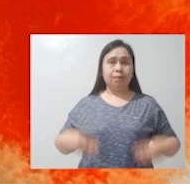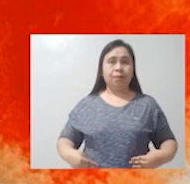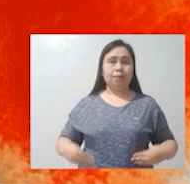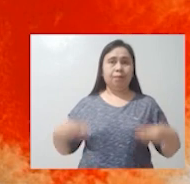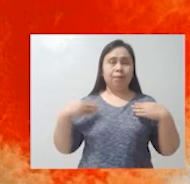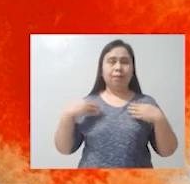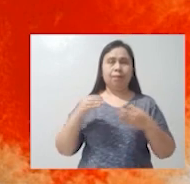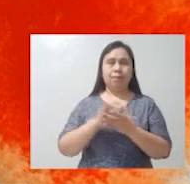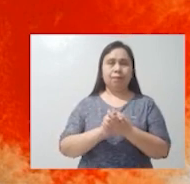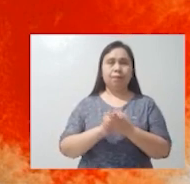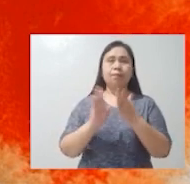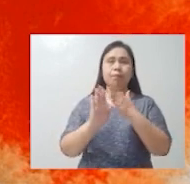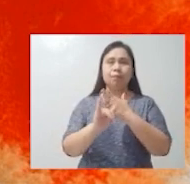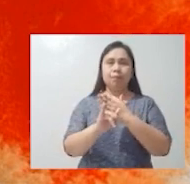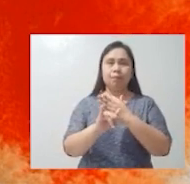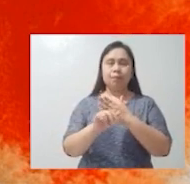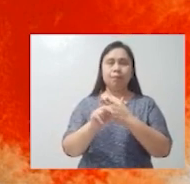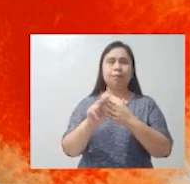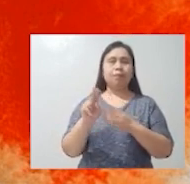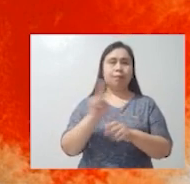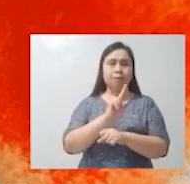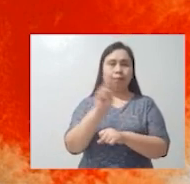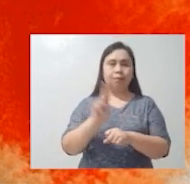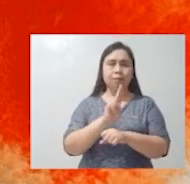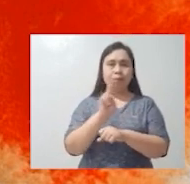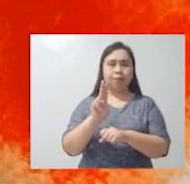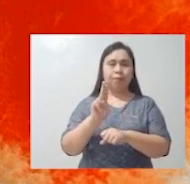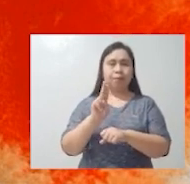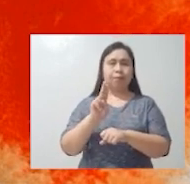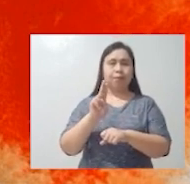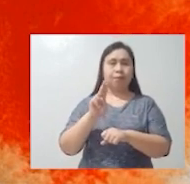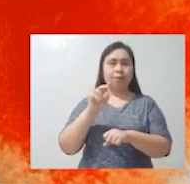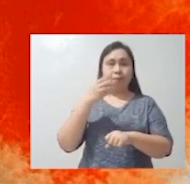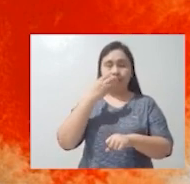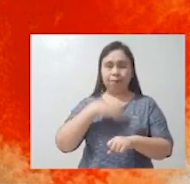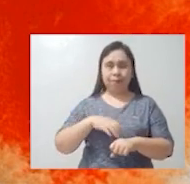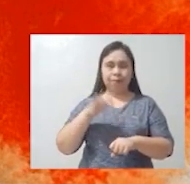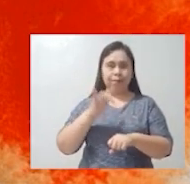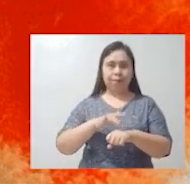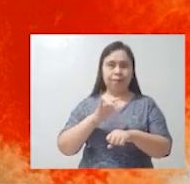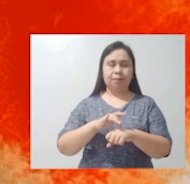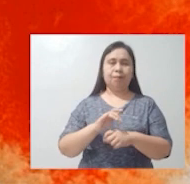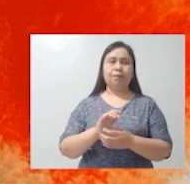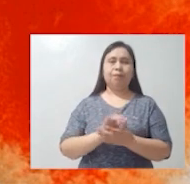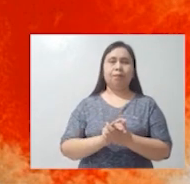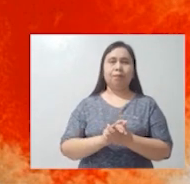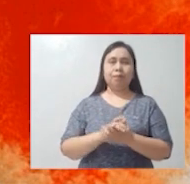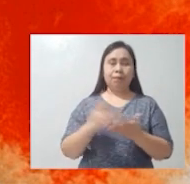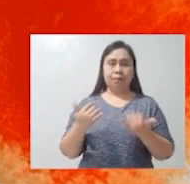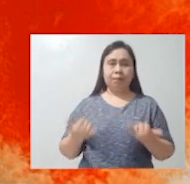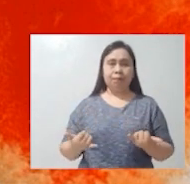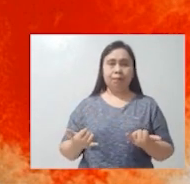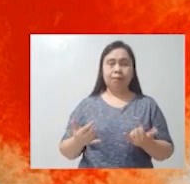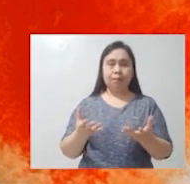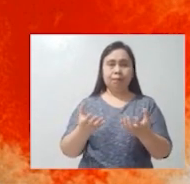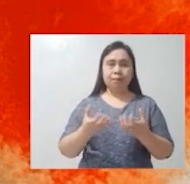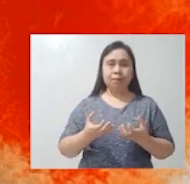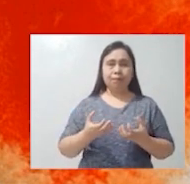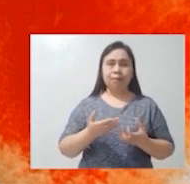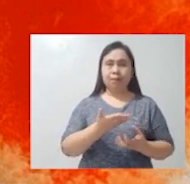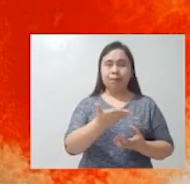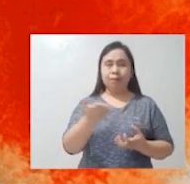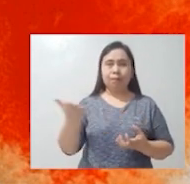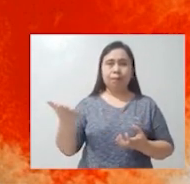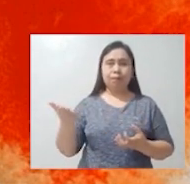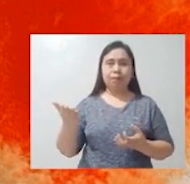It is by using your sense of touch. This time, I want you to use the back of one of your hands